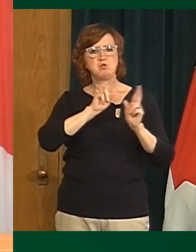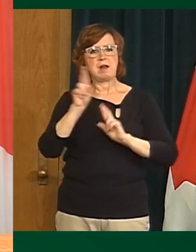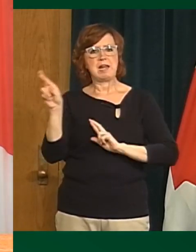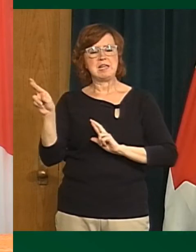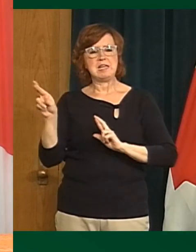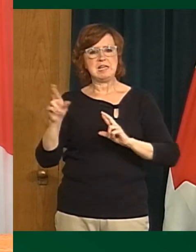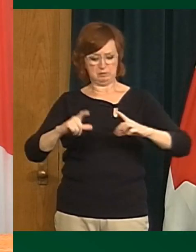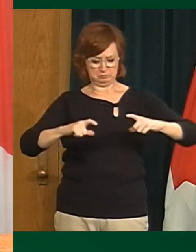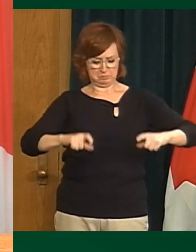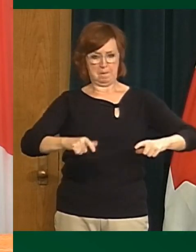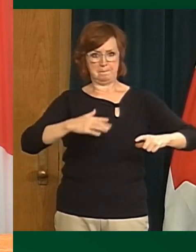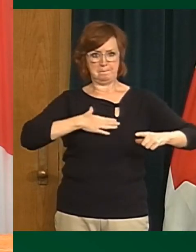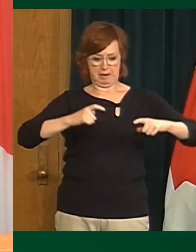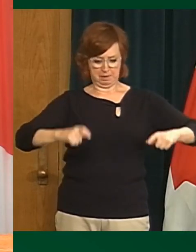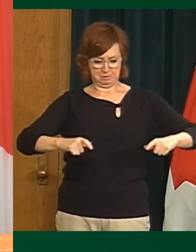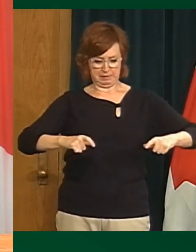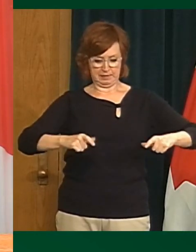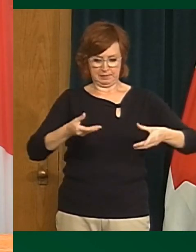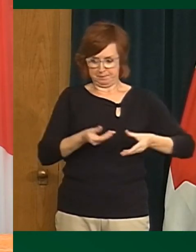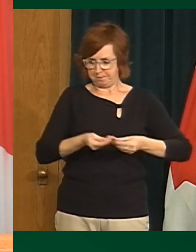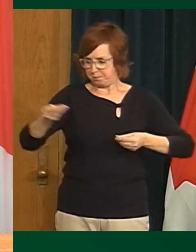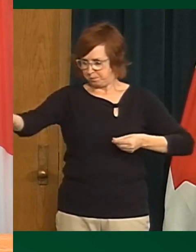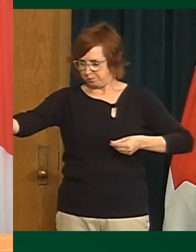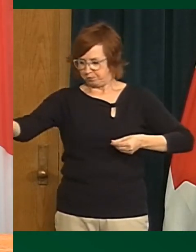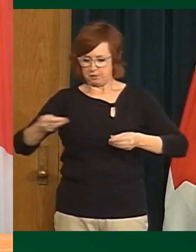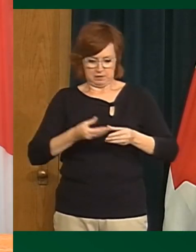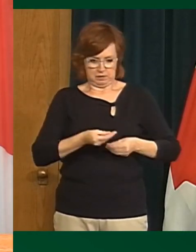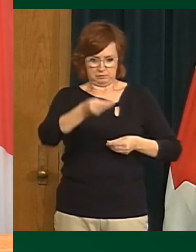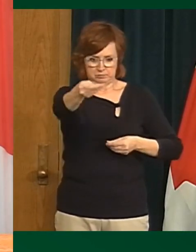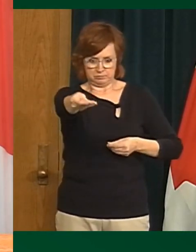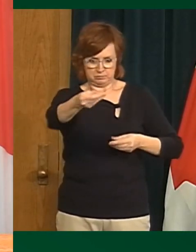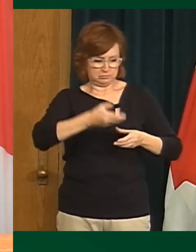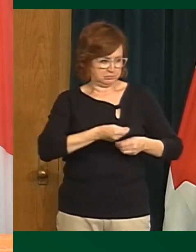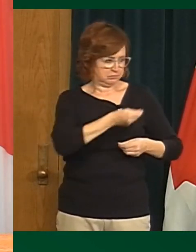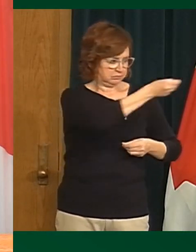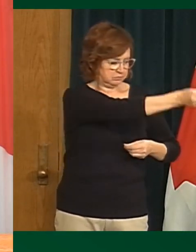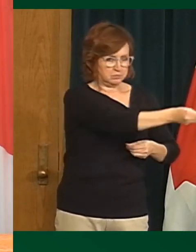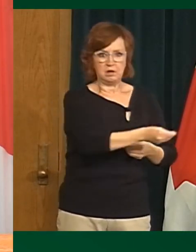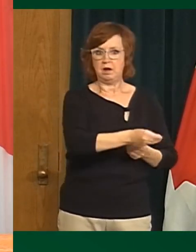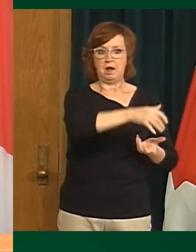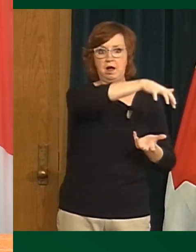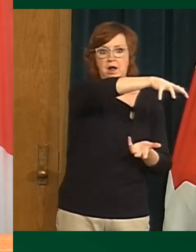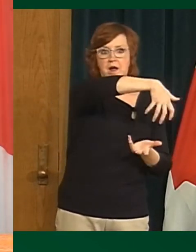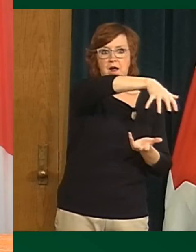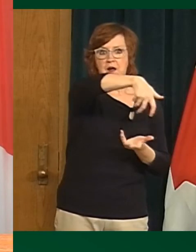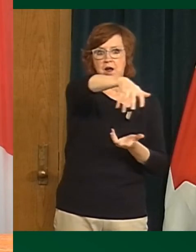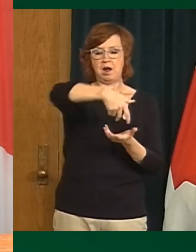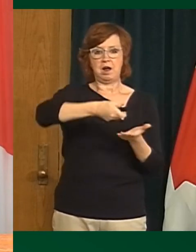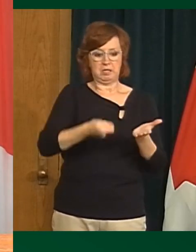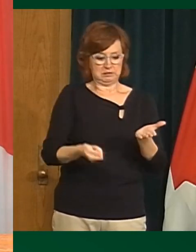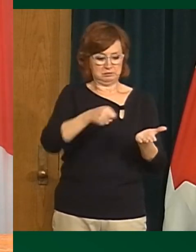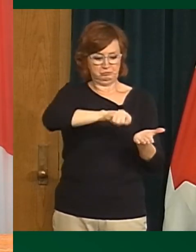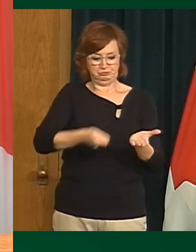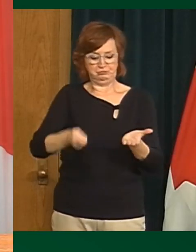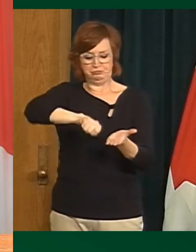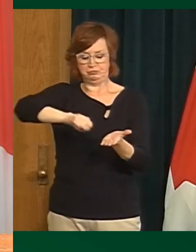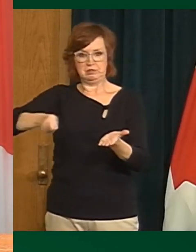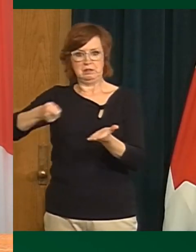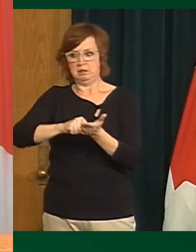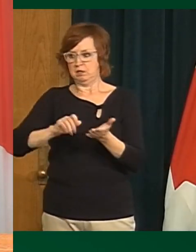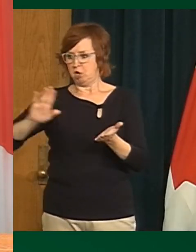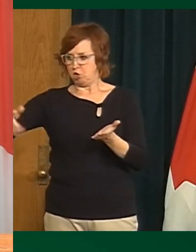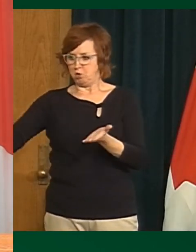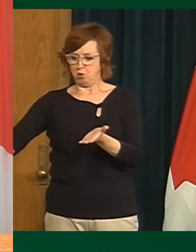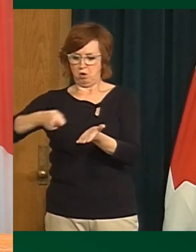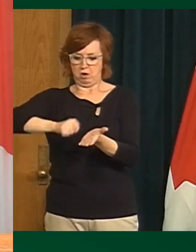buffet. And as restaurants open, for example, buffets will not be allowed. But of course, if people are having private gatherings, sometimes, thinking through those things, looking